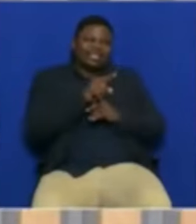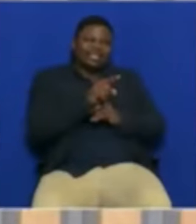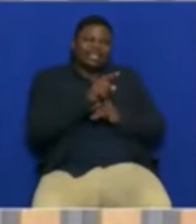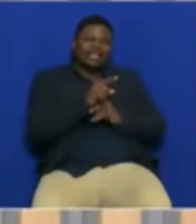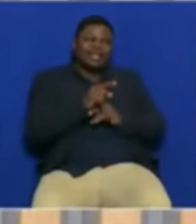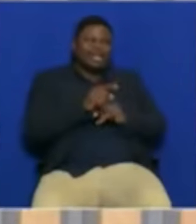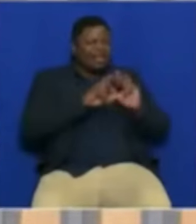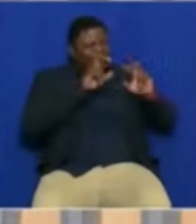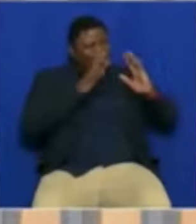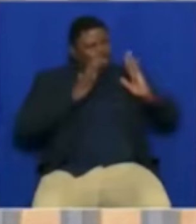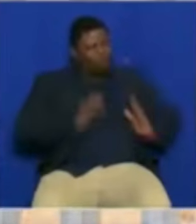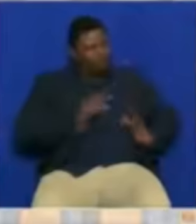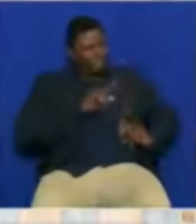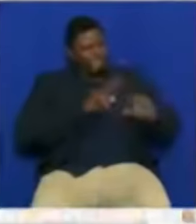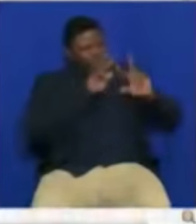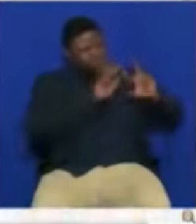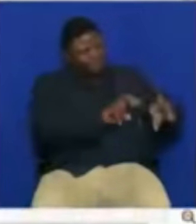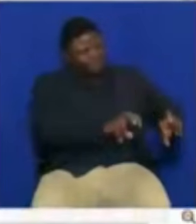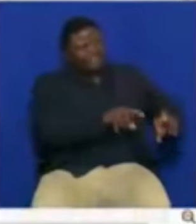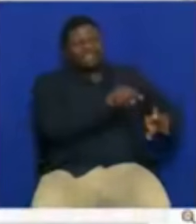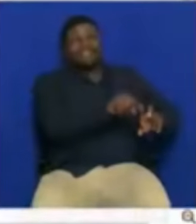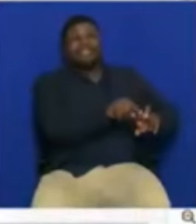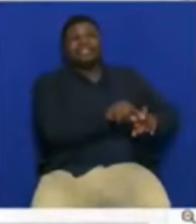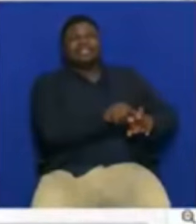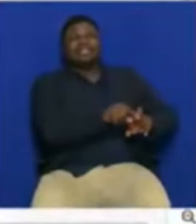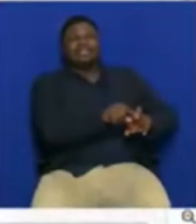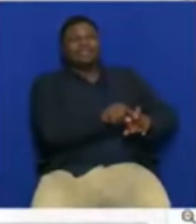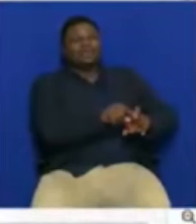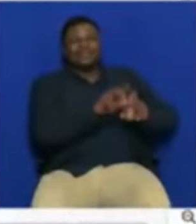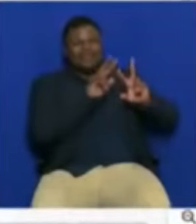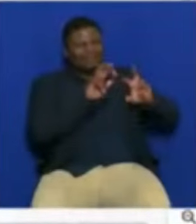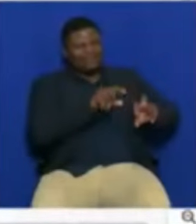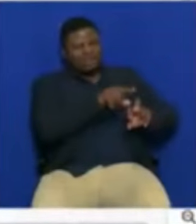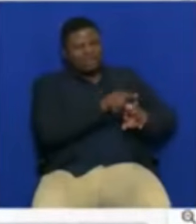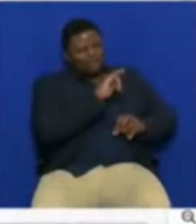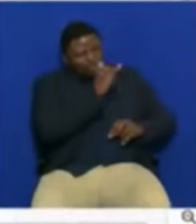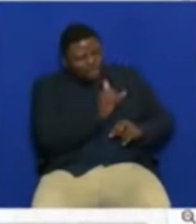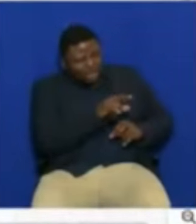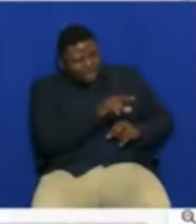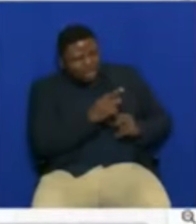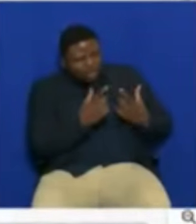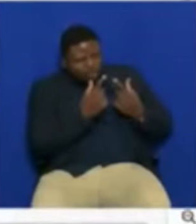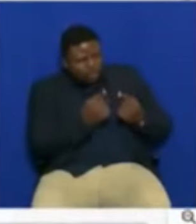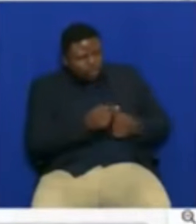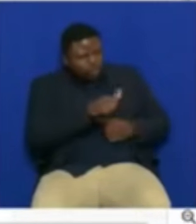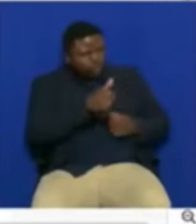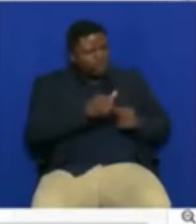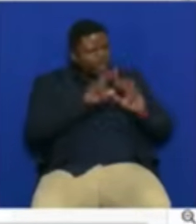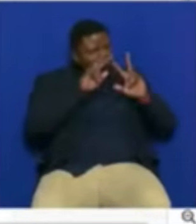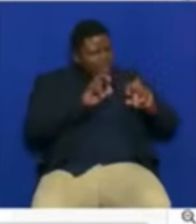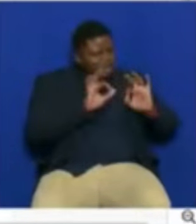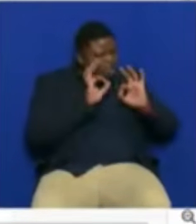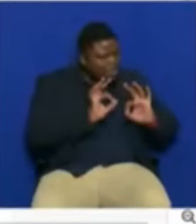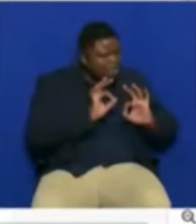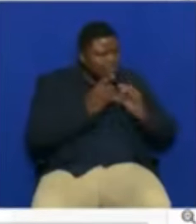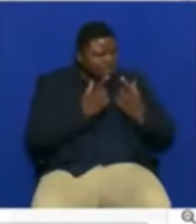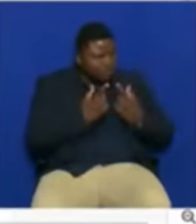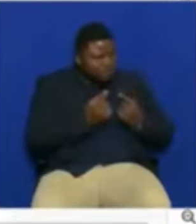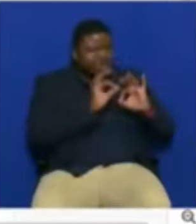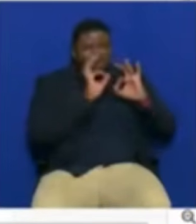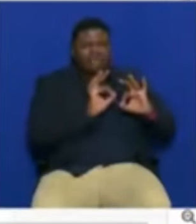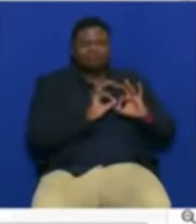Not to say he must go investigate Pinar and check whether Pinar did a good job, because that's not the referral to IDEC.